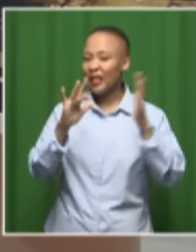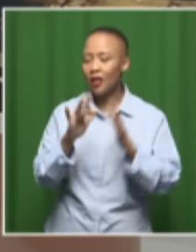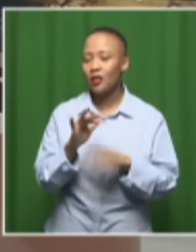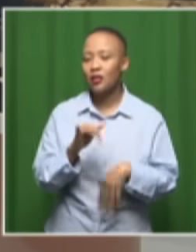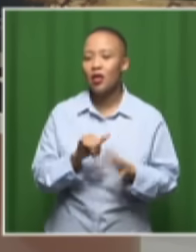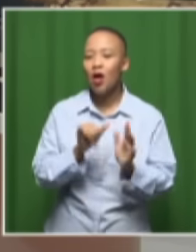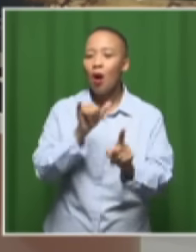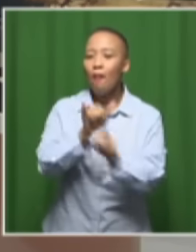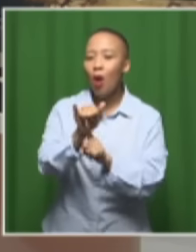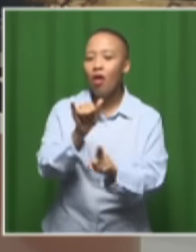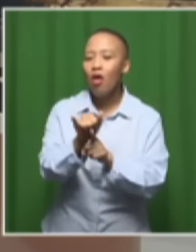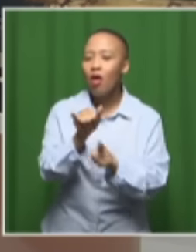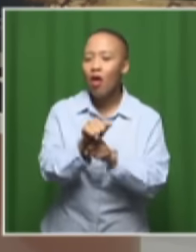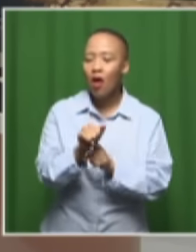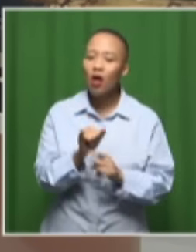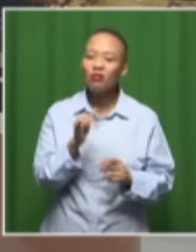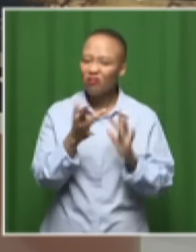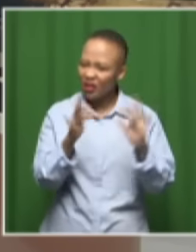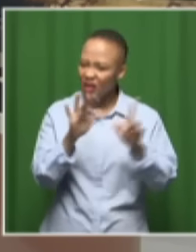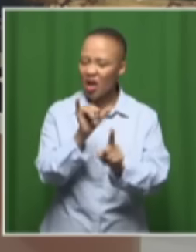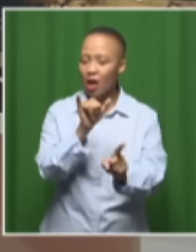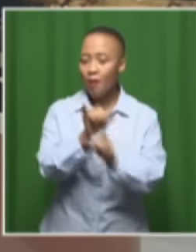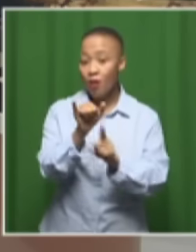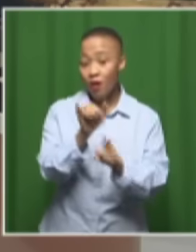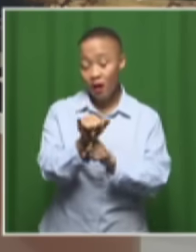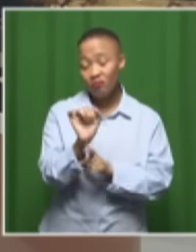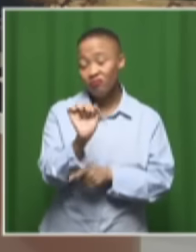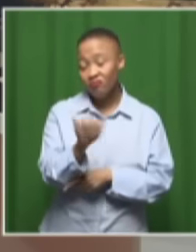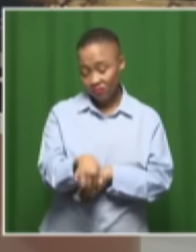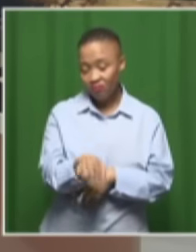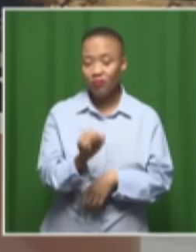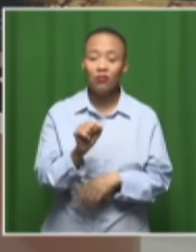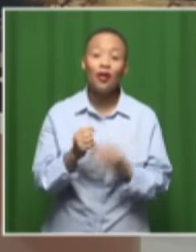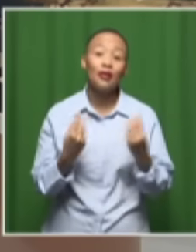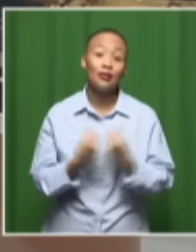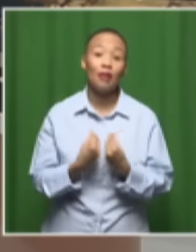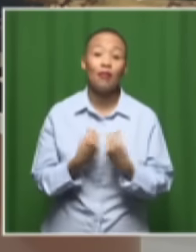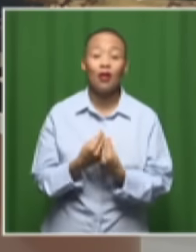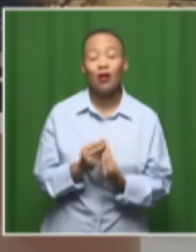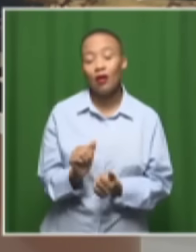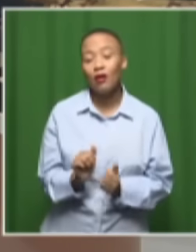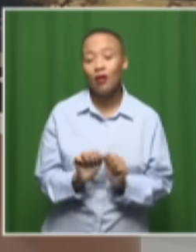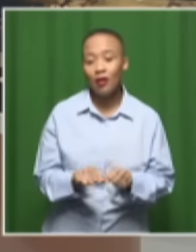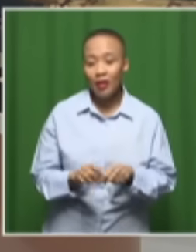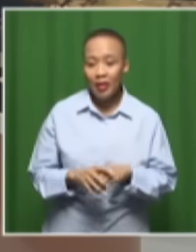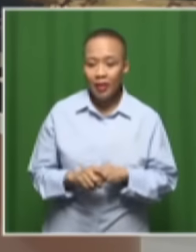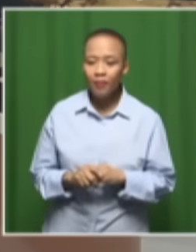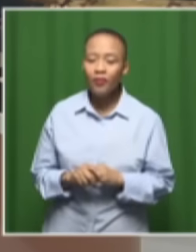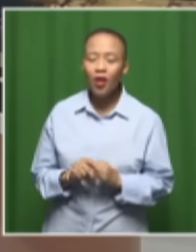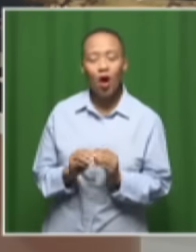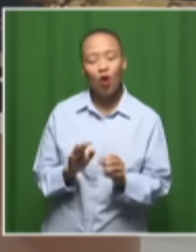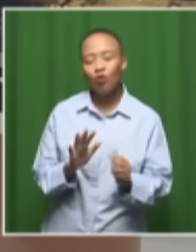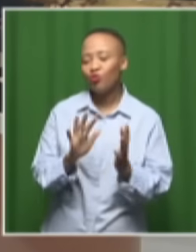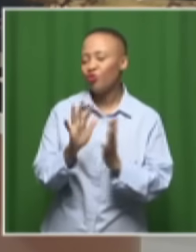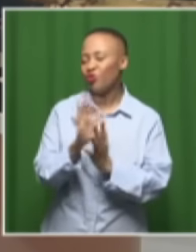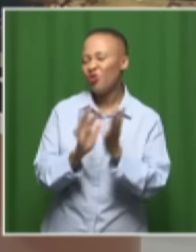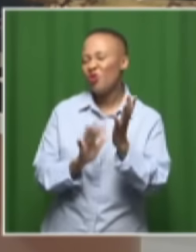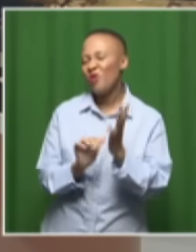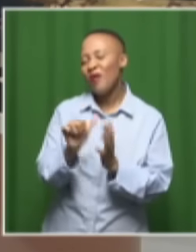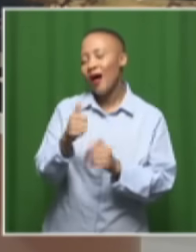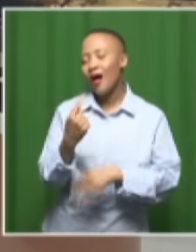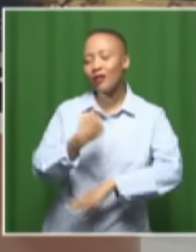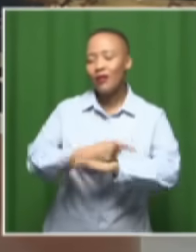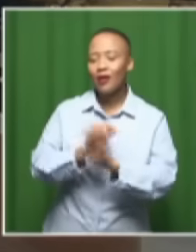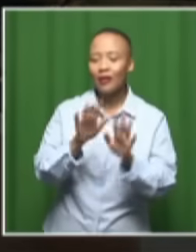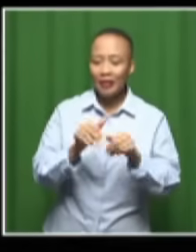highlights to people that cyberbullying is a thing. Oh boy, is it a thing. Yeah. That is a whole story for a different day. All right,